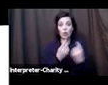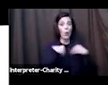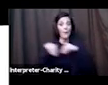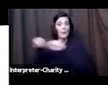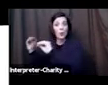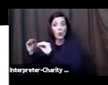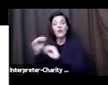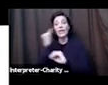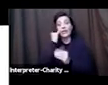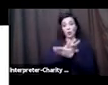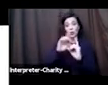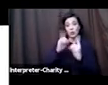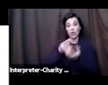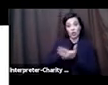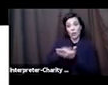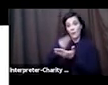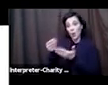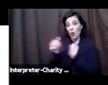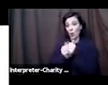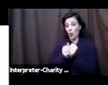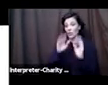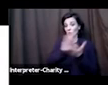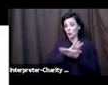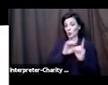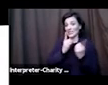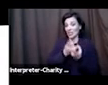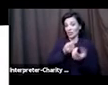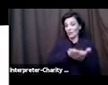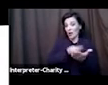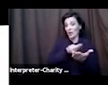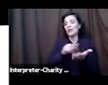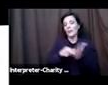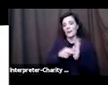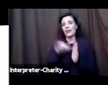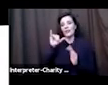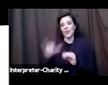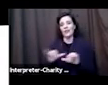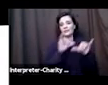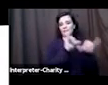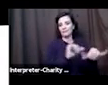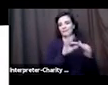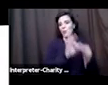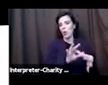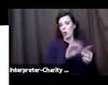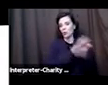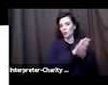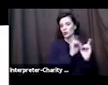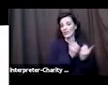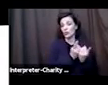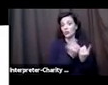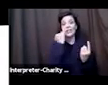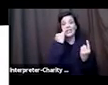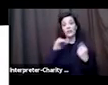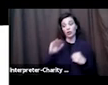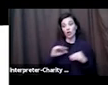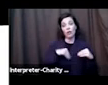the device with district funds, that device then might stay at the school district. And if the child moves out of the